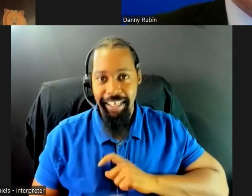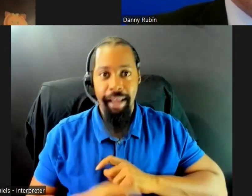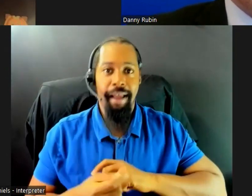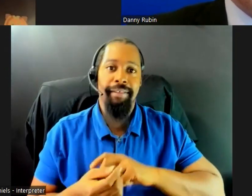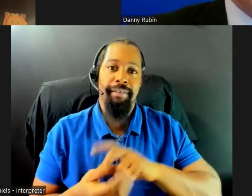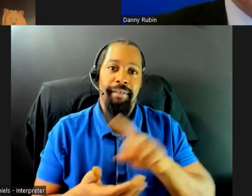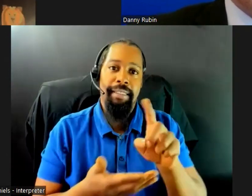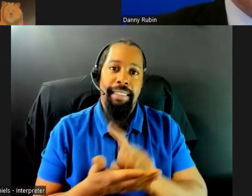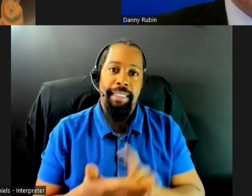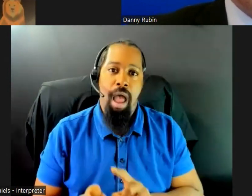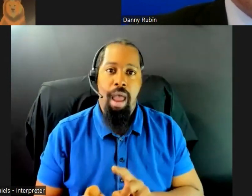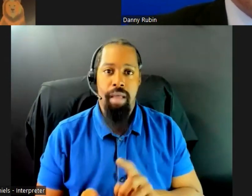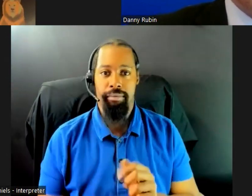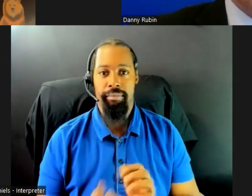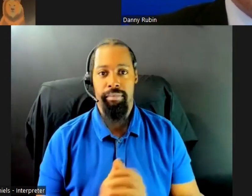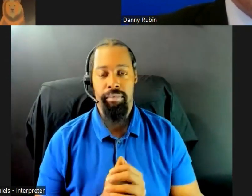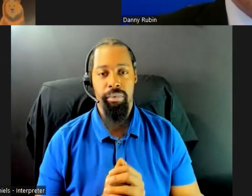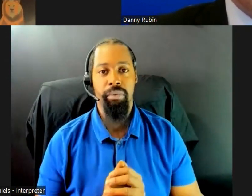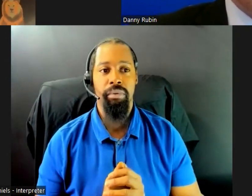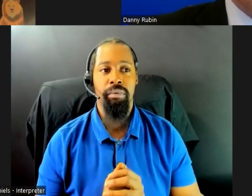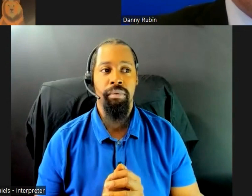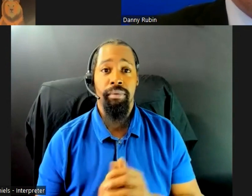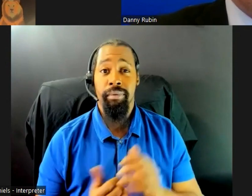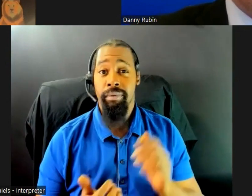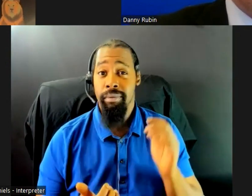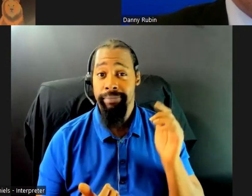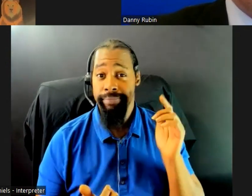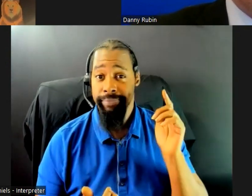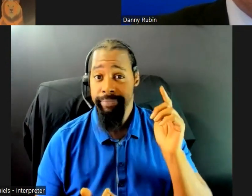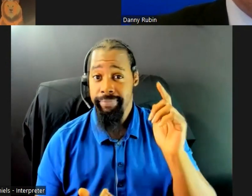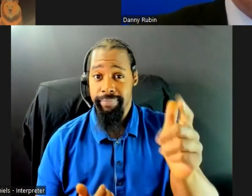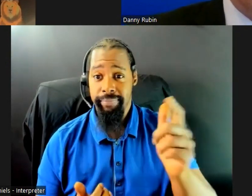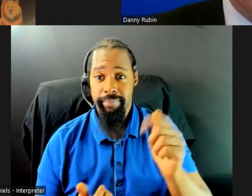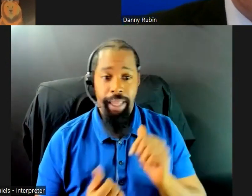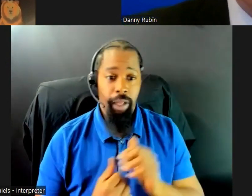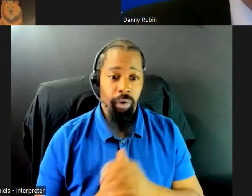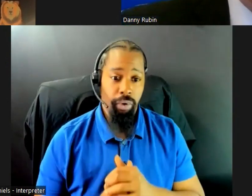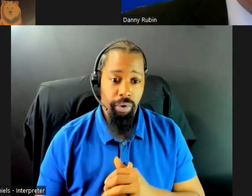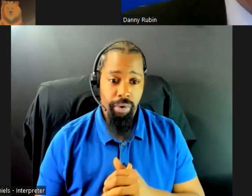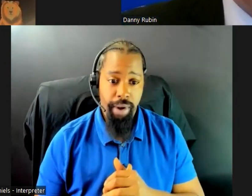And later on, I had my first